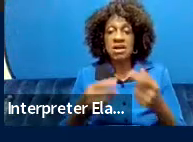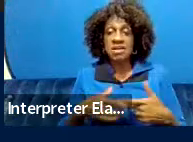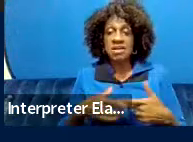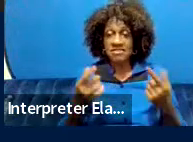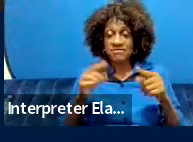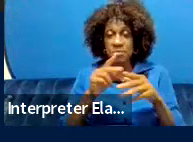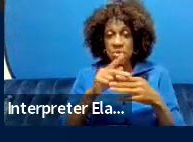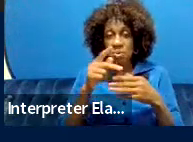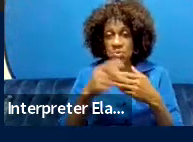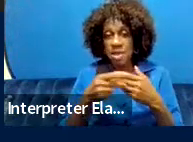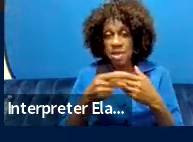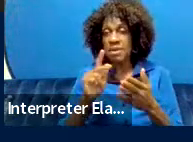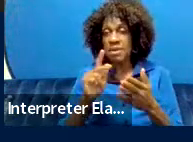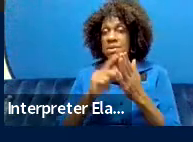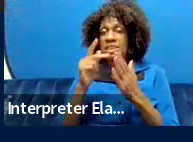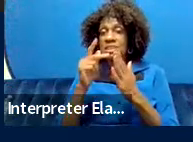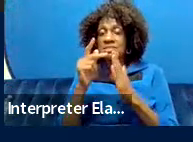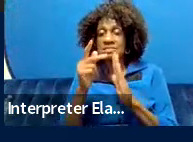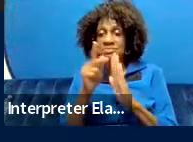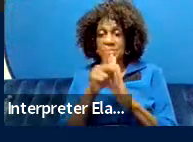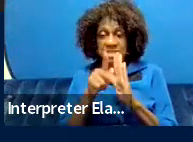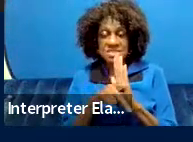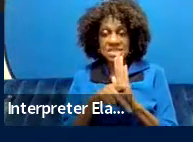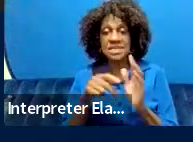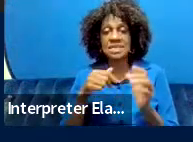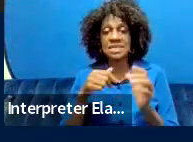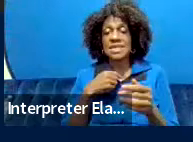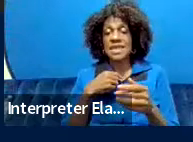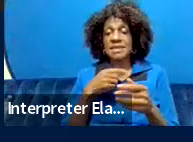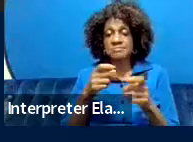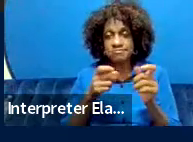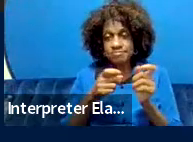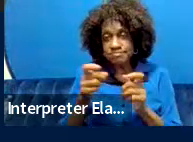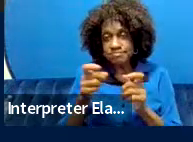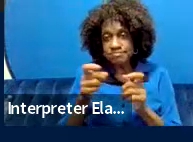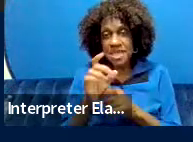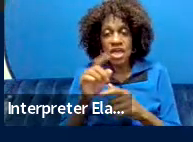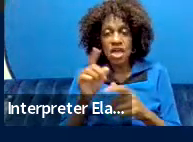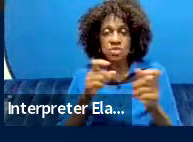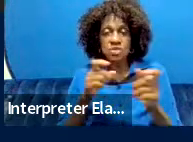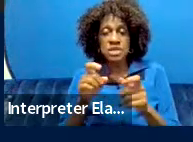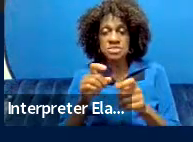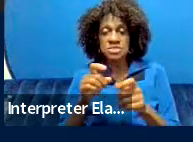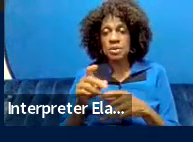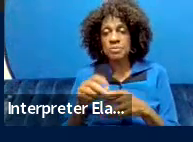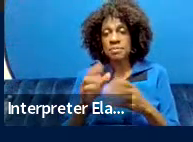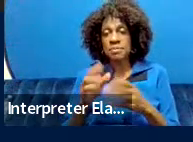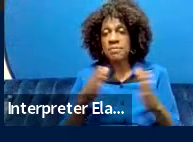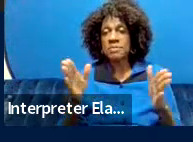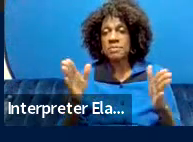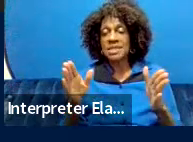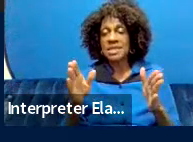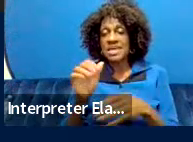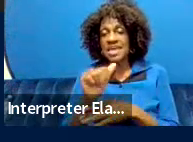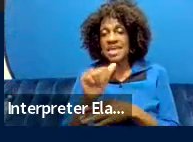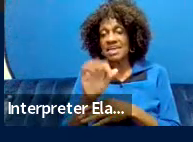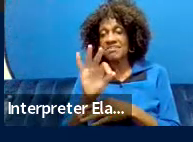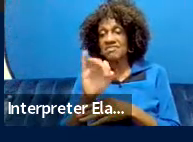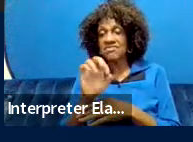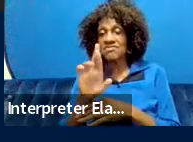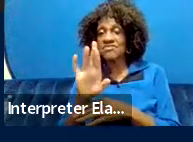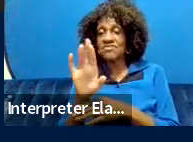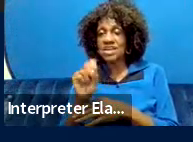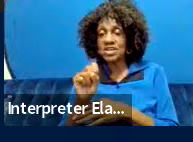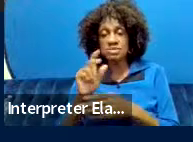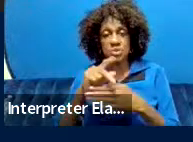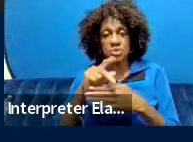policy and rulemaking, website maintenance, and research. He also manages our public affairs program. Next,